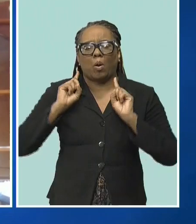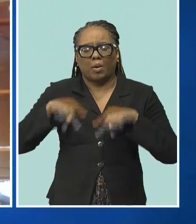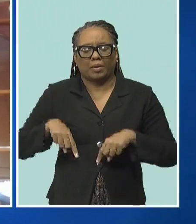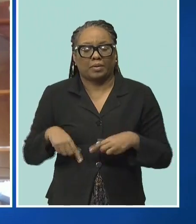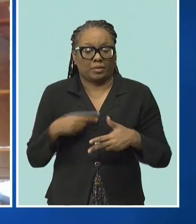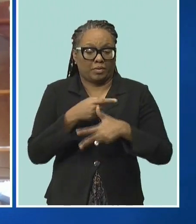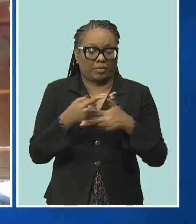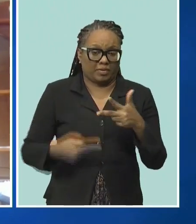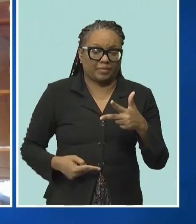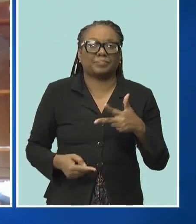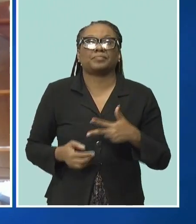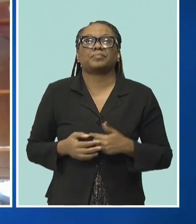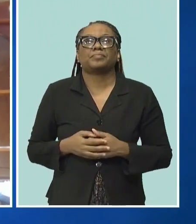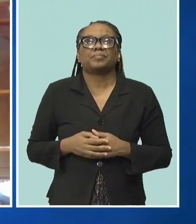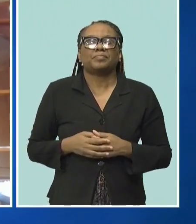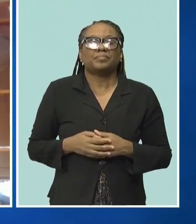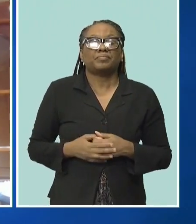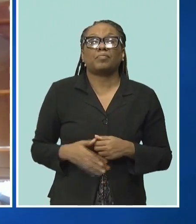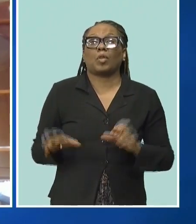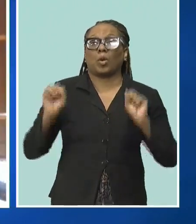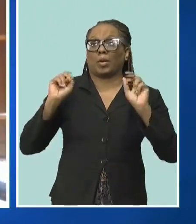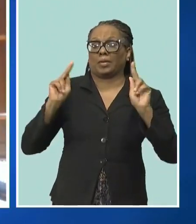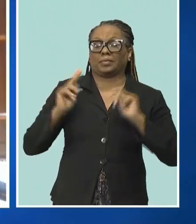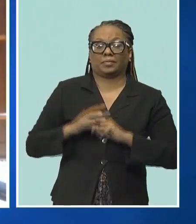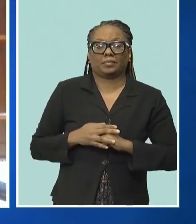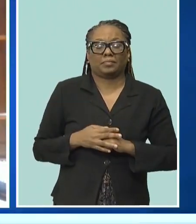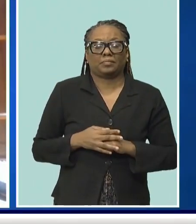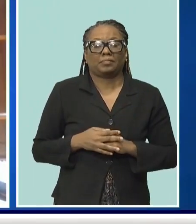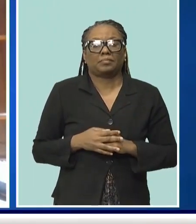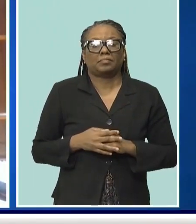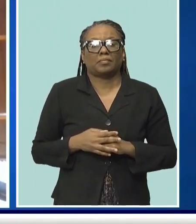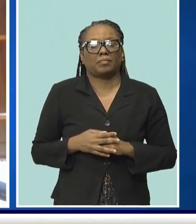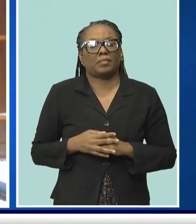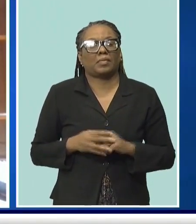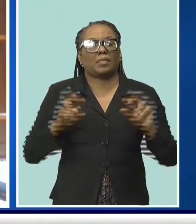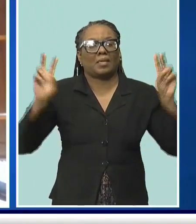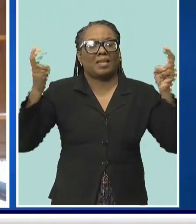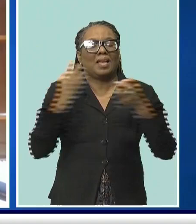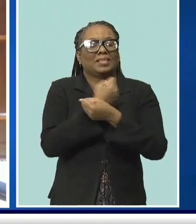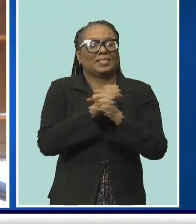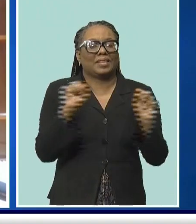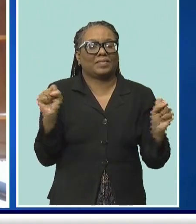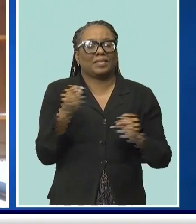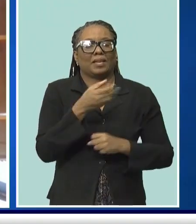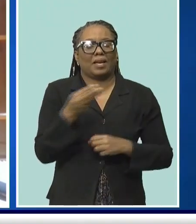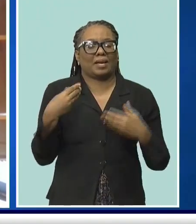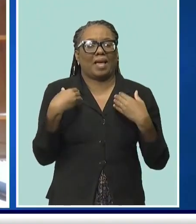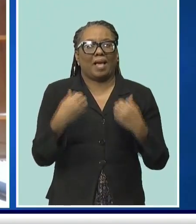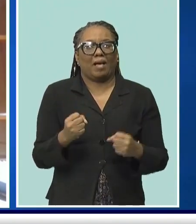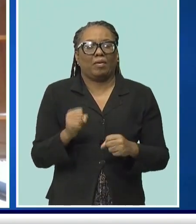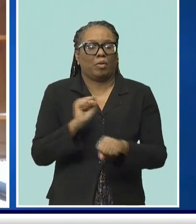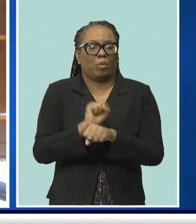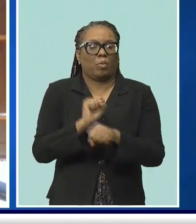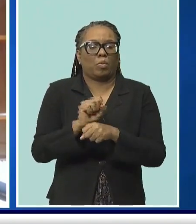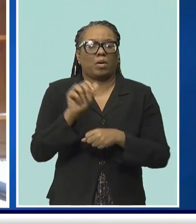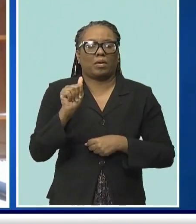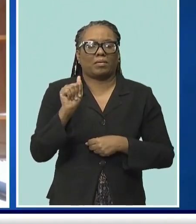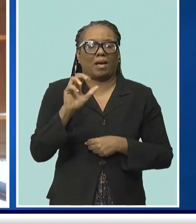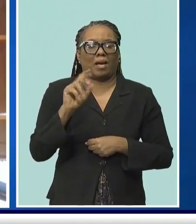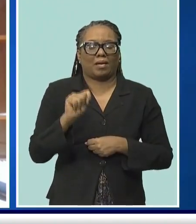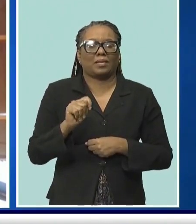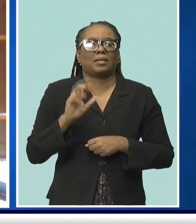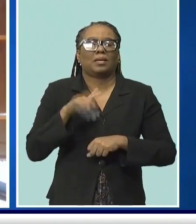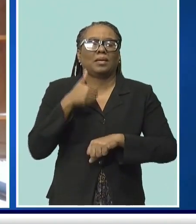Safety and Health the Safety and Health at Work Act was enacted quite some time ago,